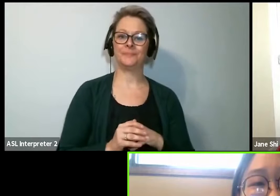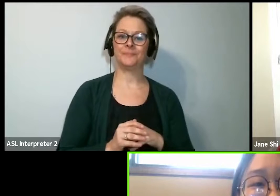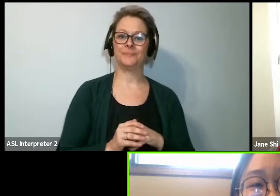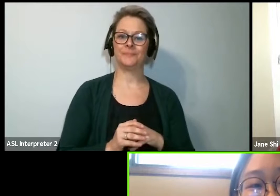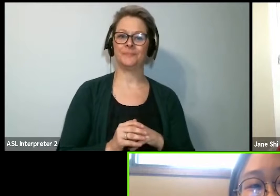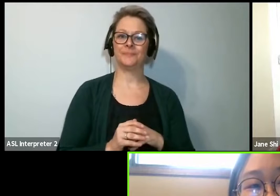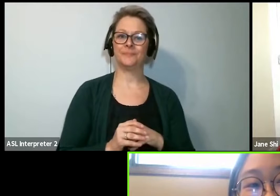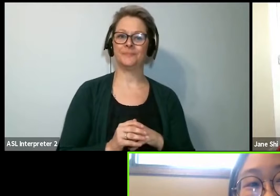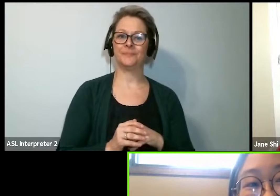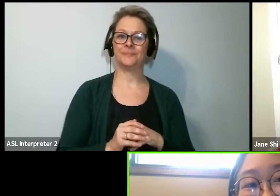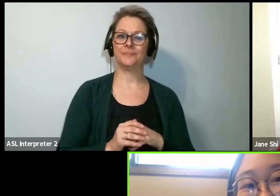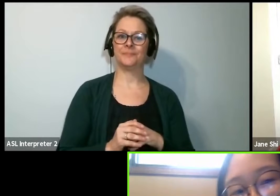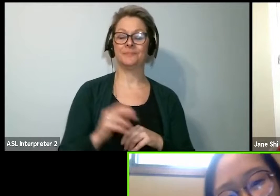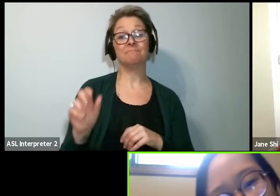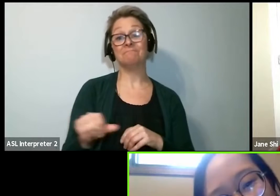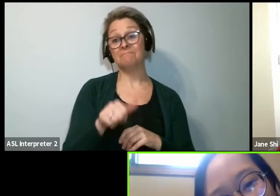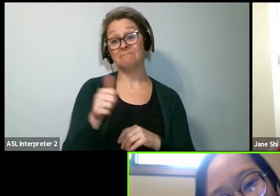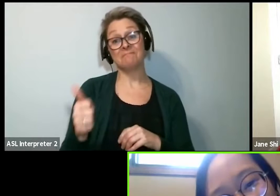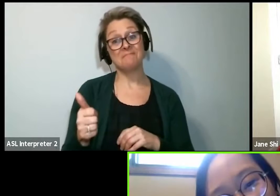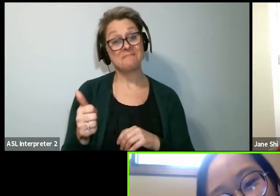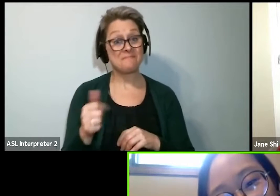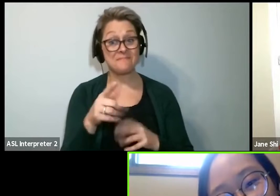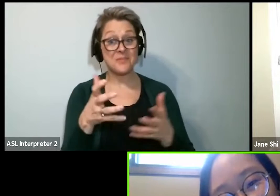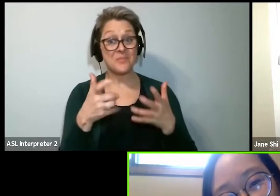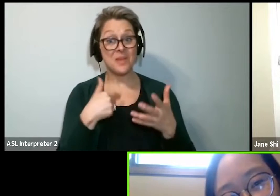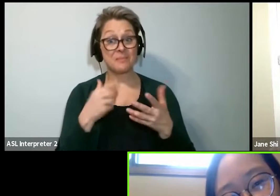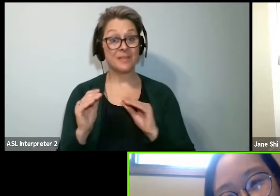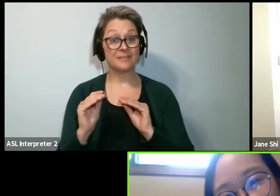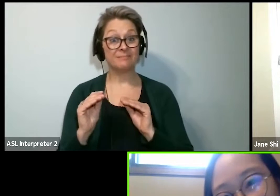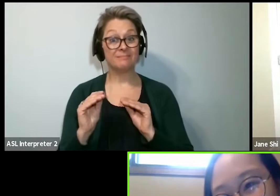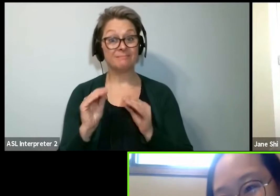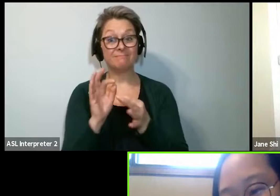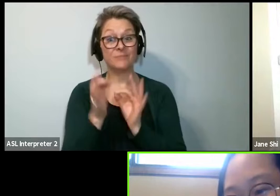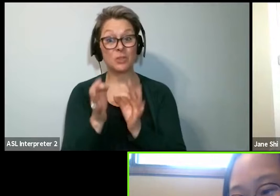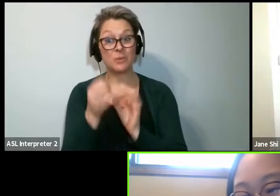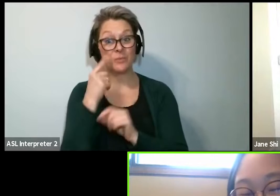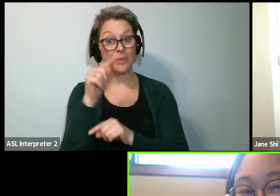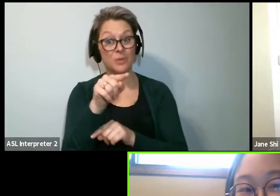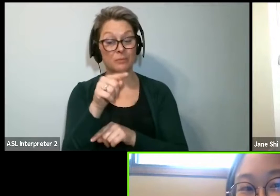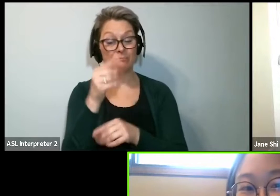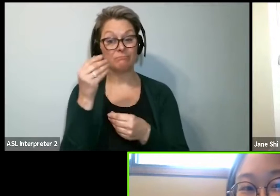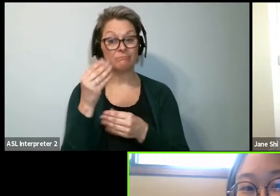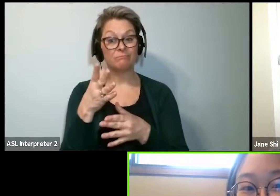Is there anything that you would like me to translate while we're here?